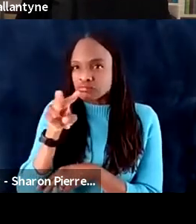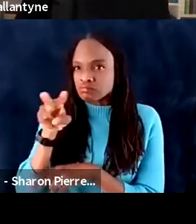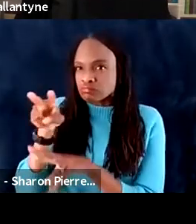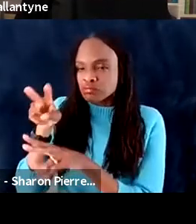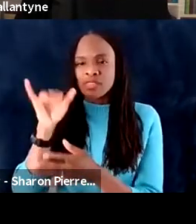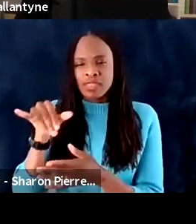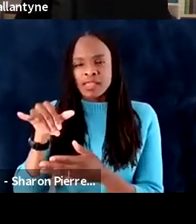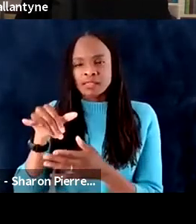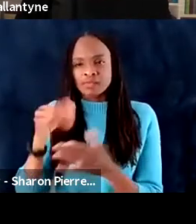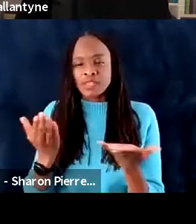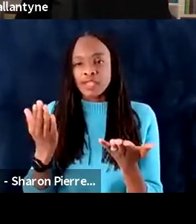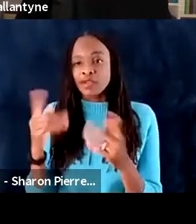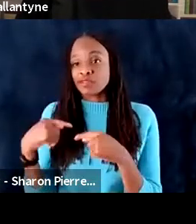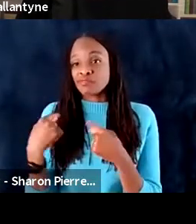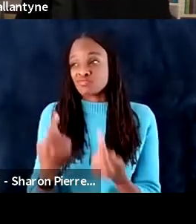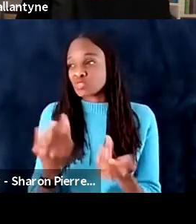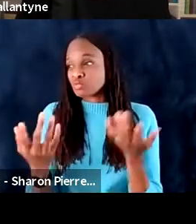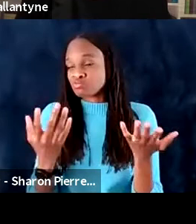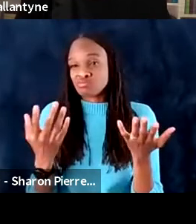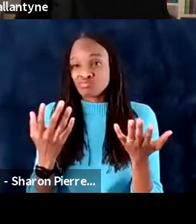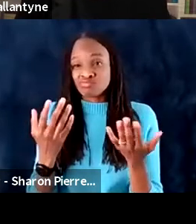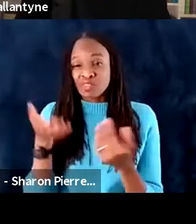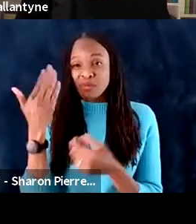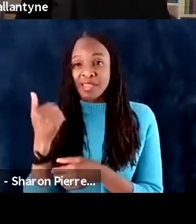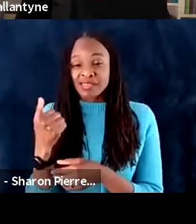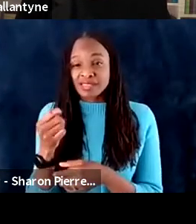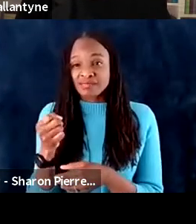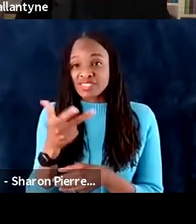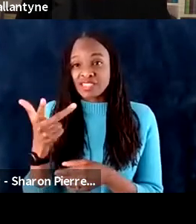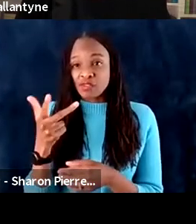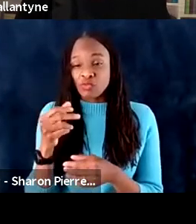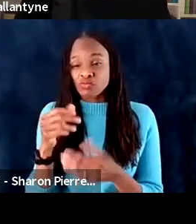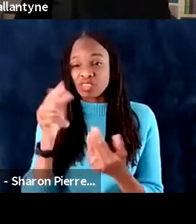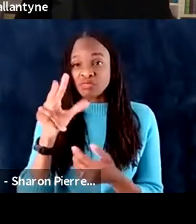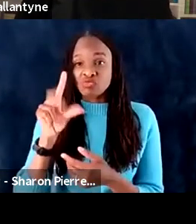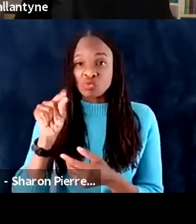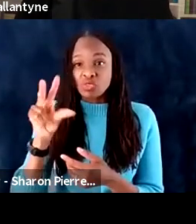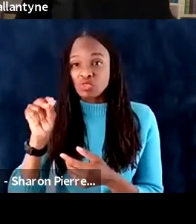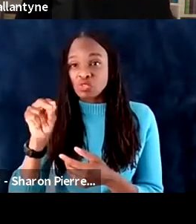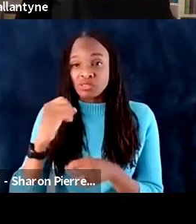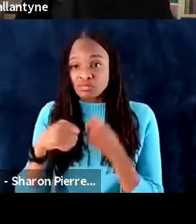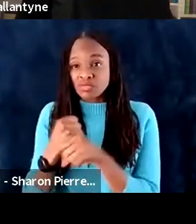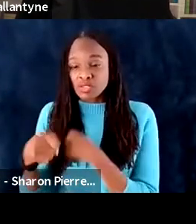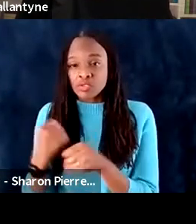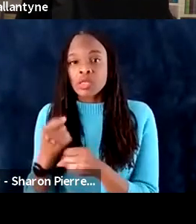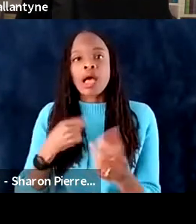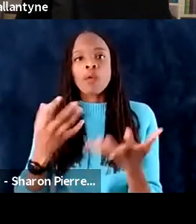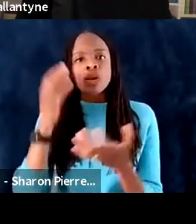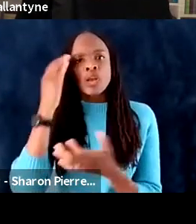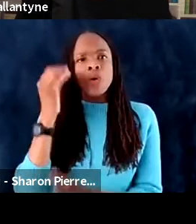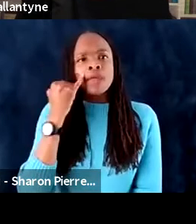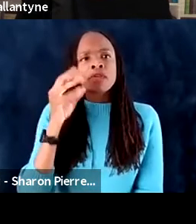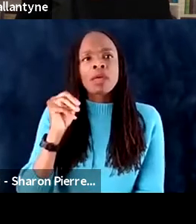throughout the last several decades in terms of performance tracking. I want to see if Michelle Penson, you could